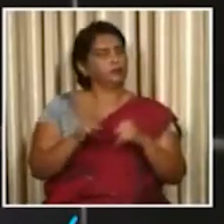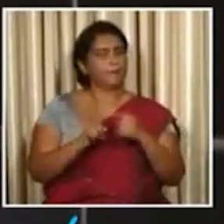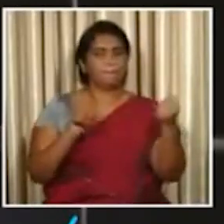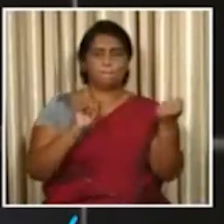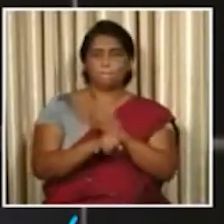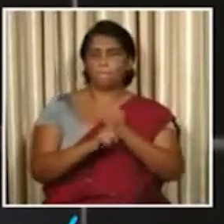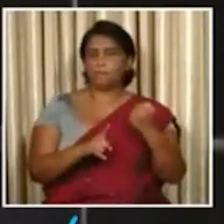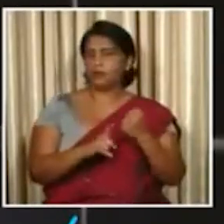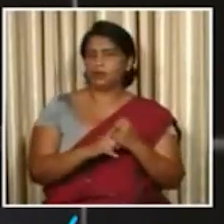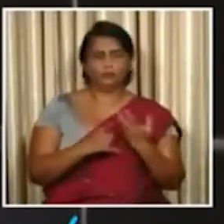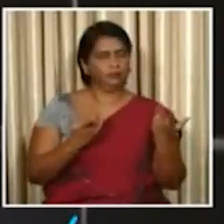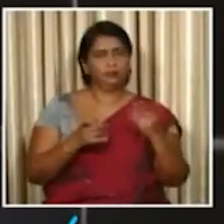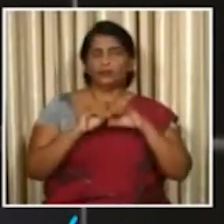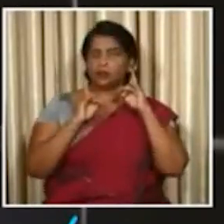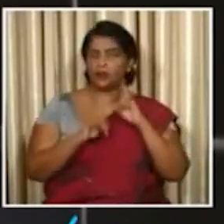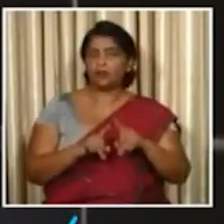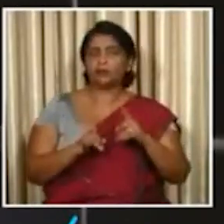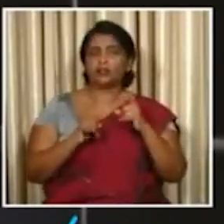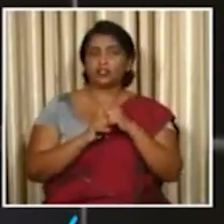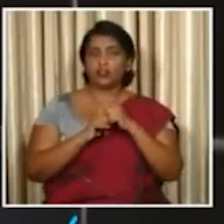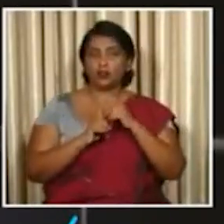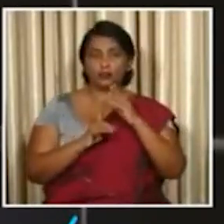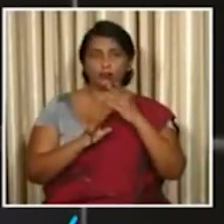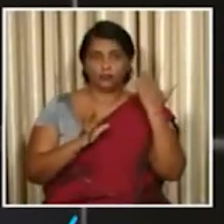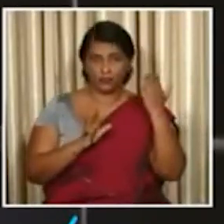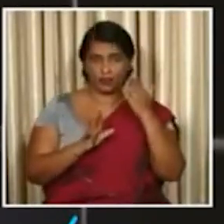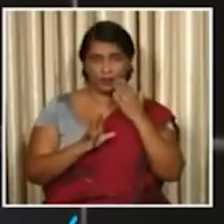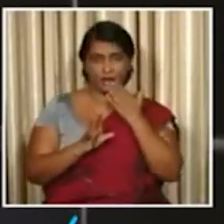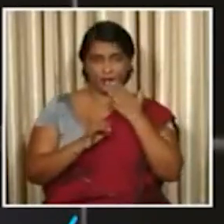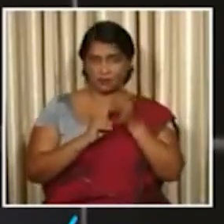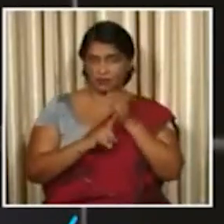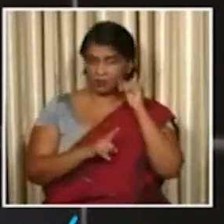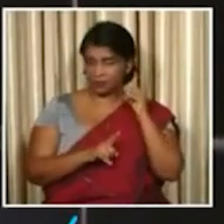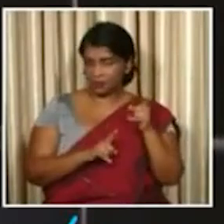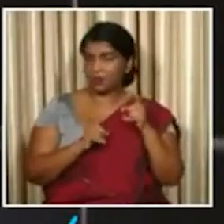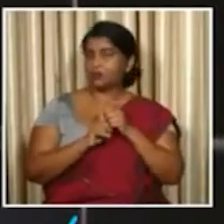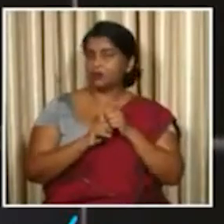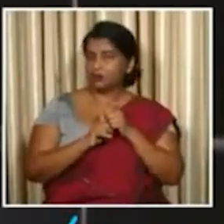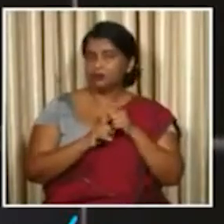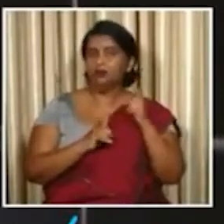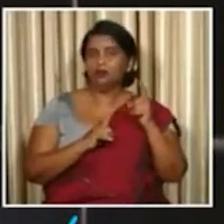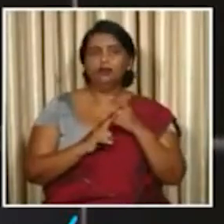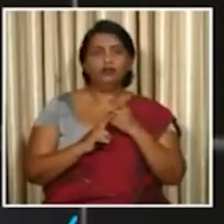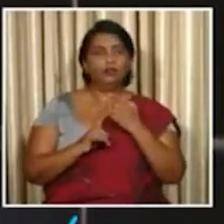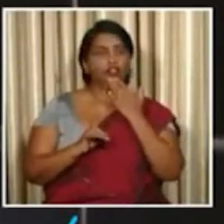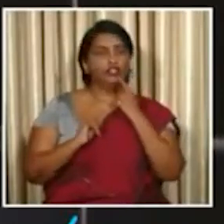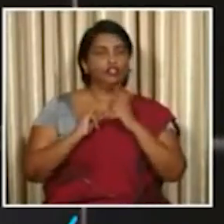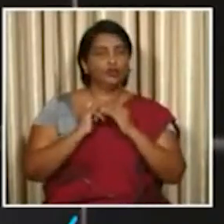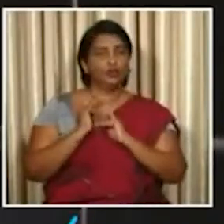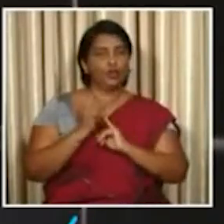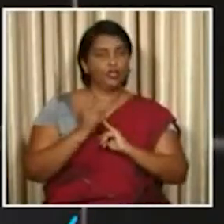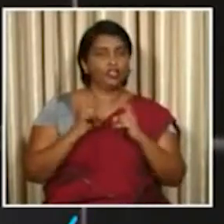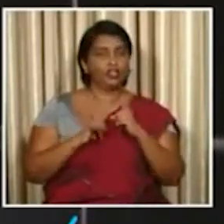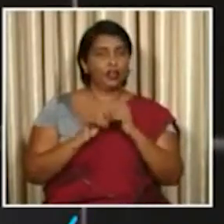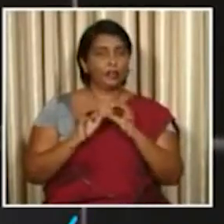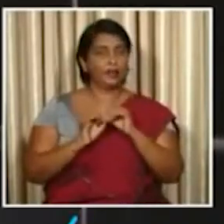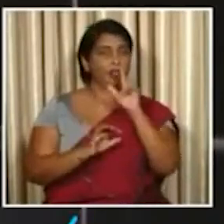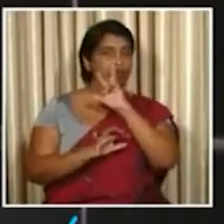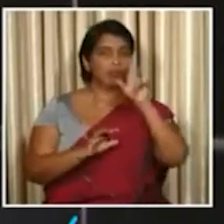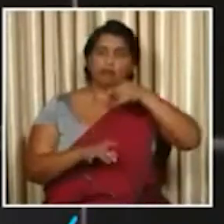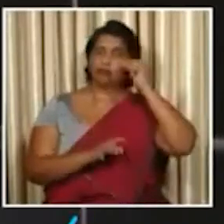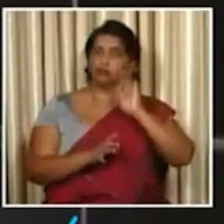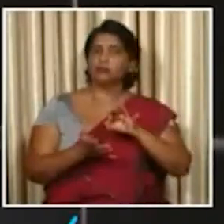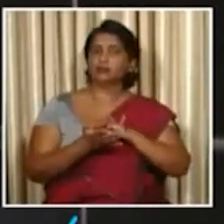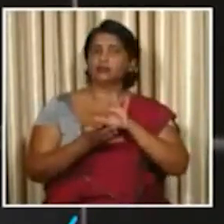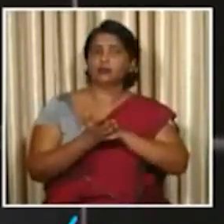military assistance worth $18 billion approved in an effort to enable Israel to